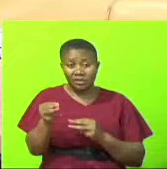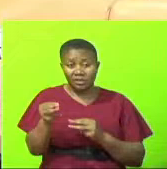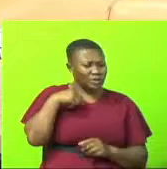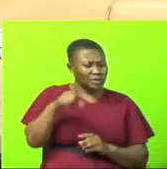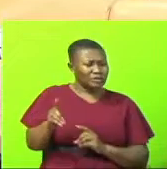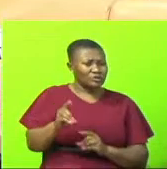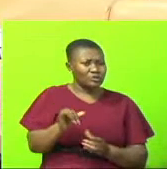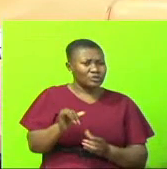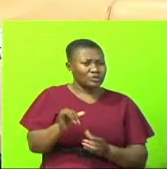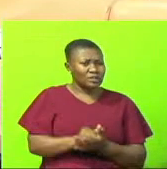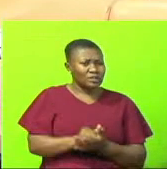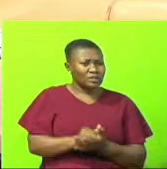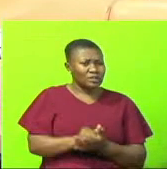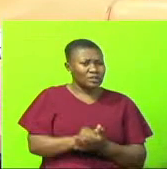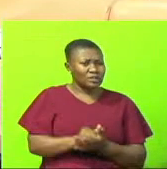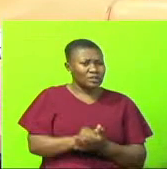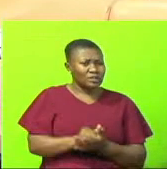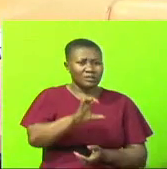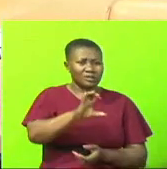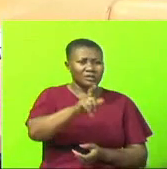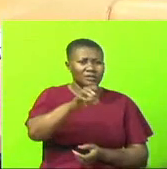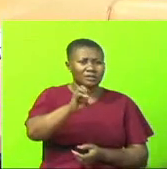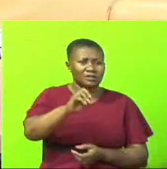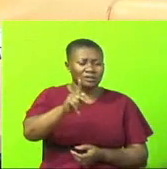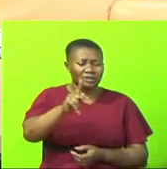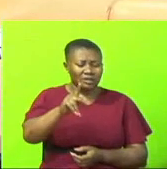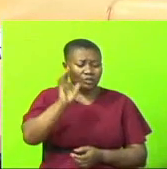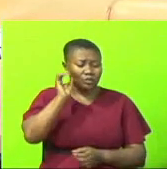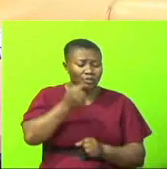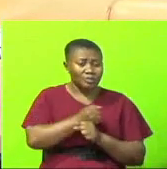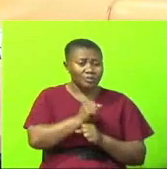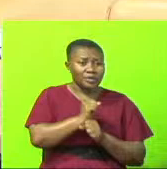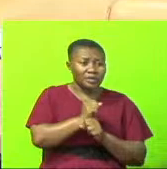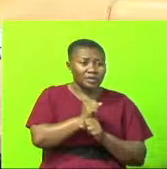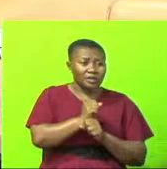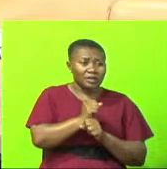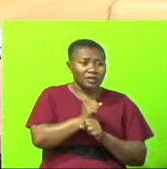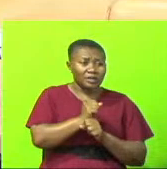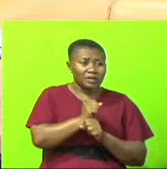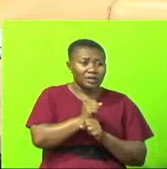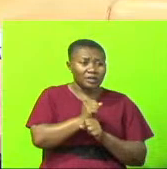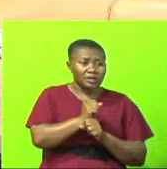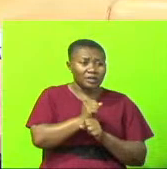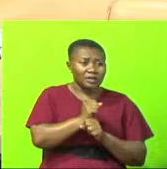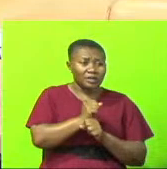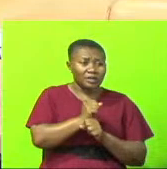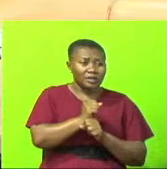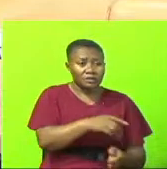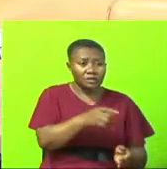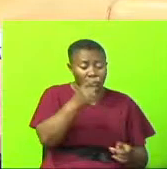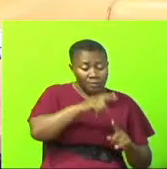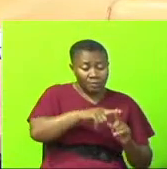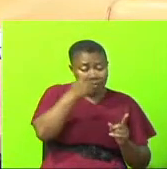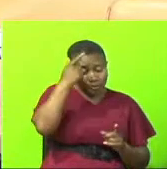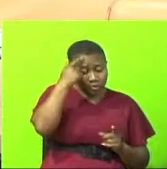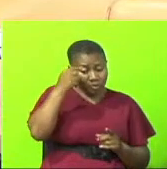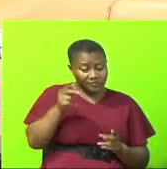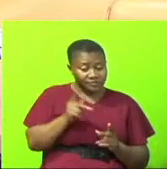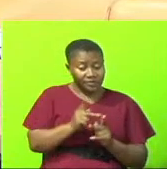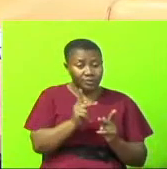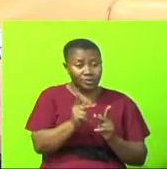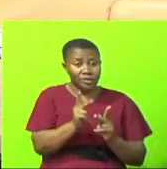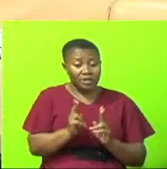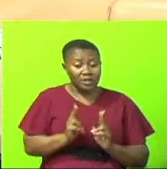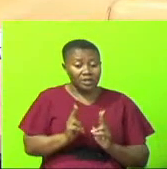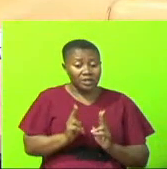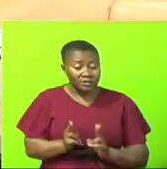93(8) says that the clerk shall make available to members copies of the admitted statements. But because of the urgency of this matter and the seriousness